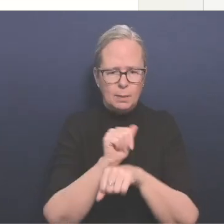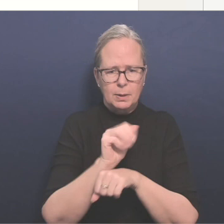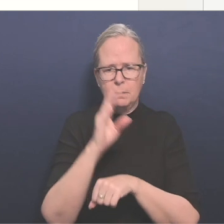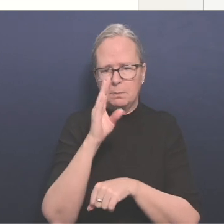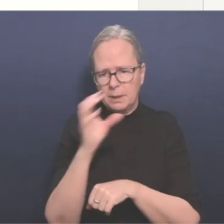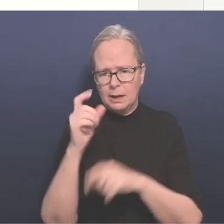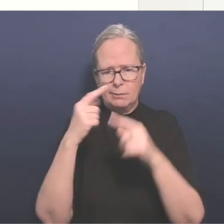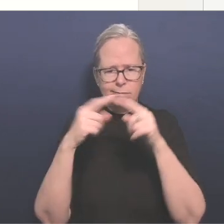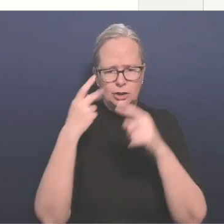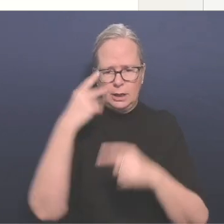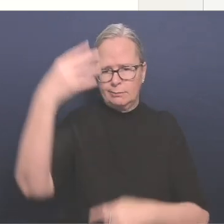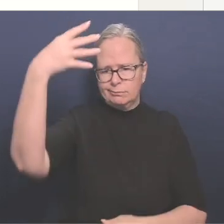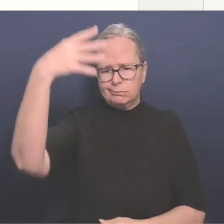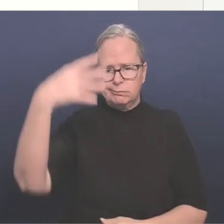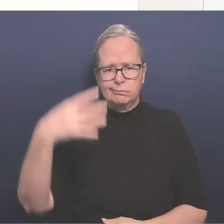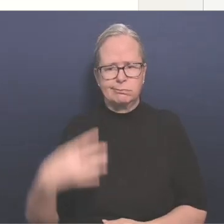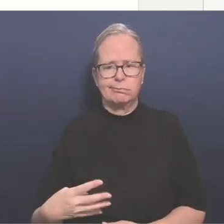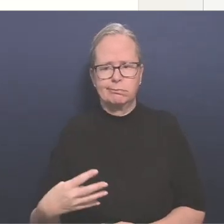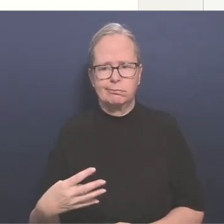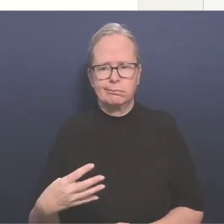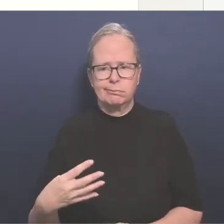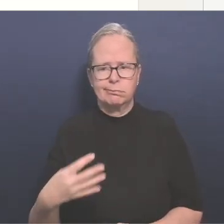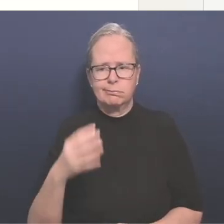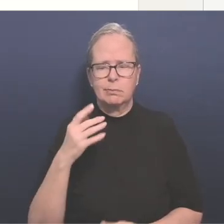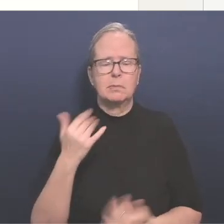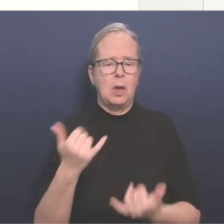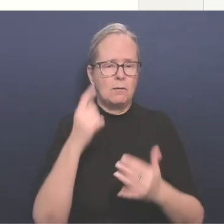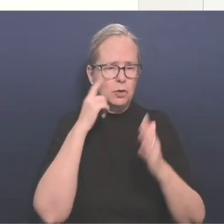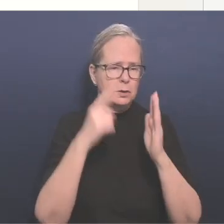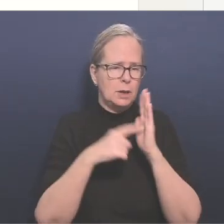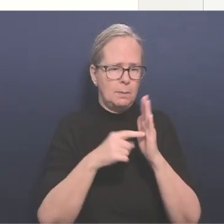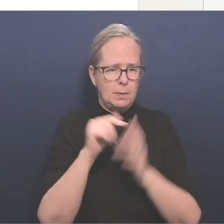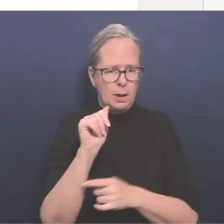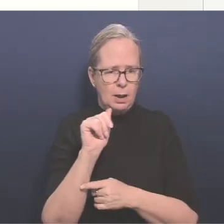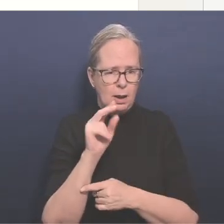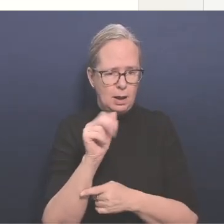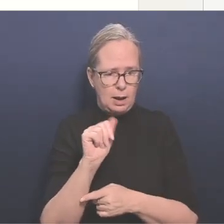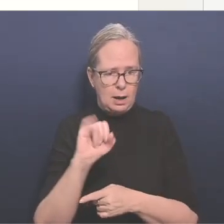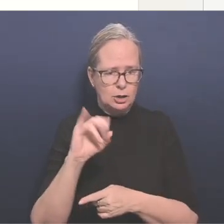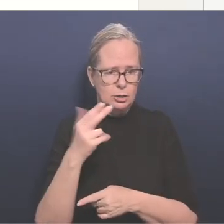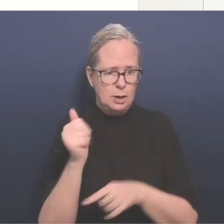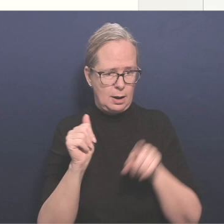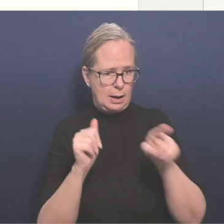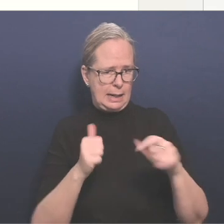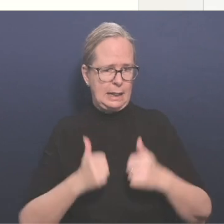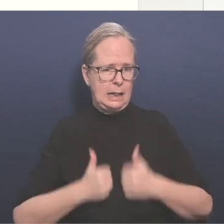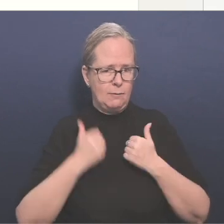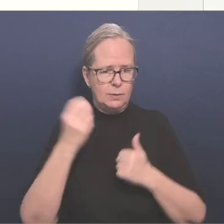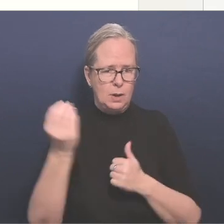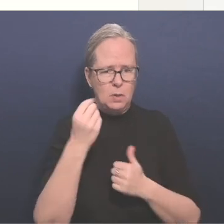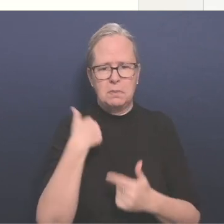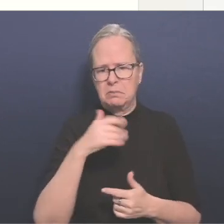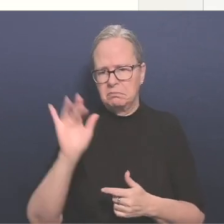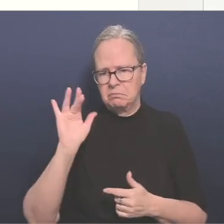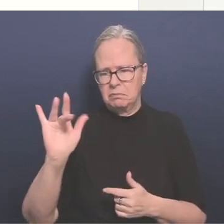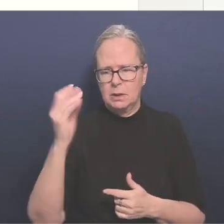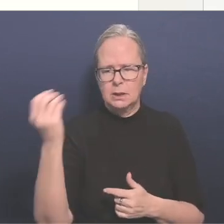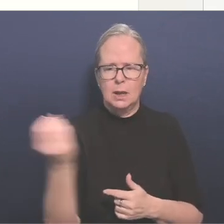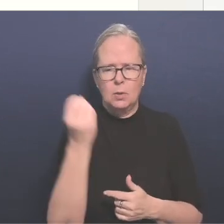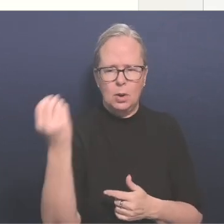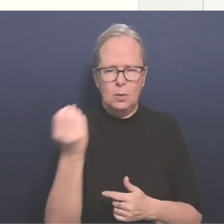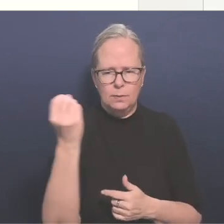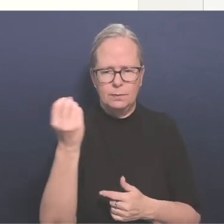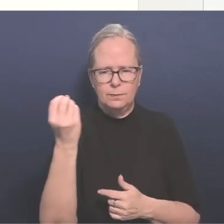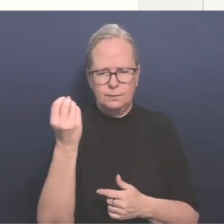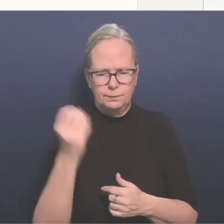you can bring the client here, and there are different starting points, different key events that happen to people in life. One